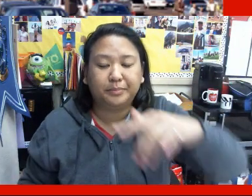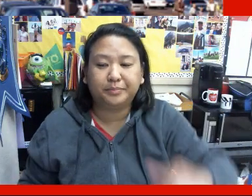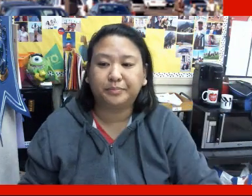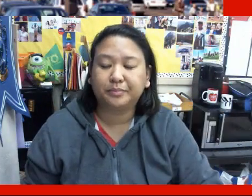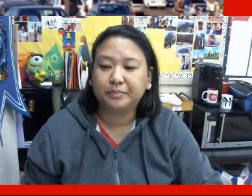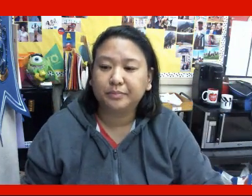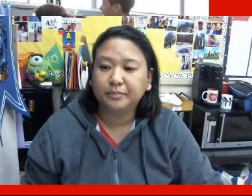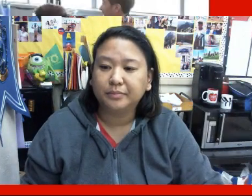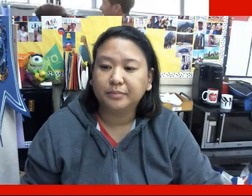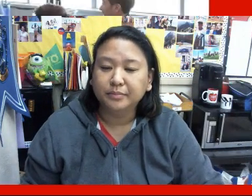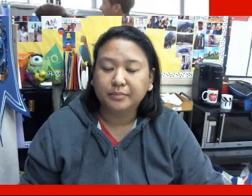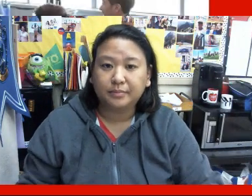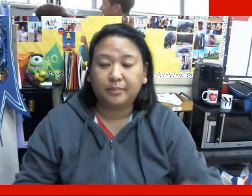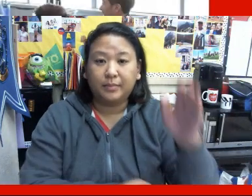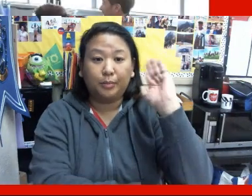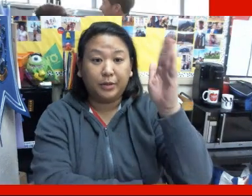area.